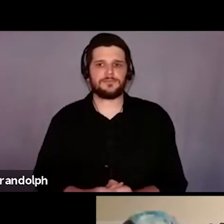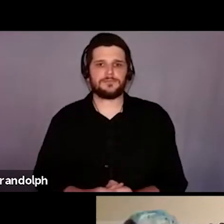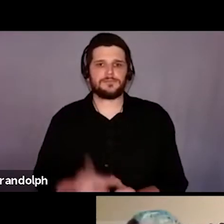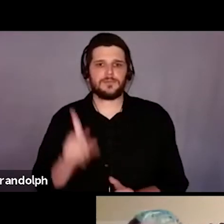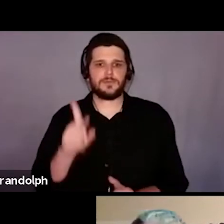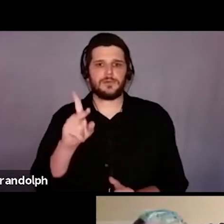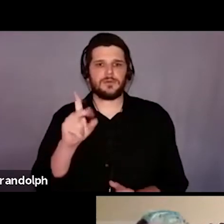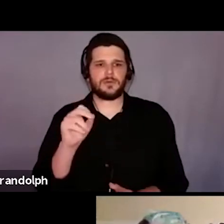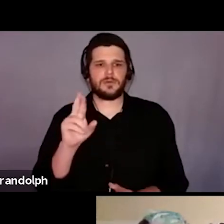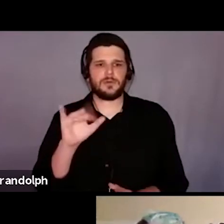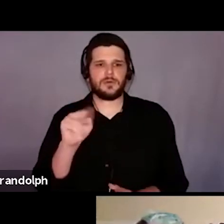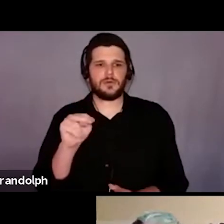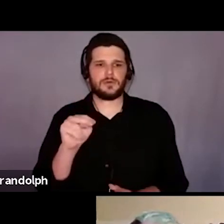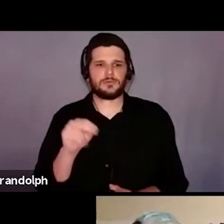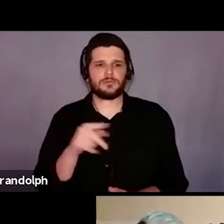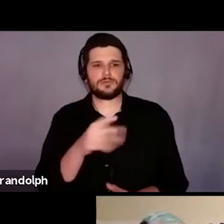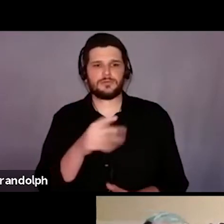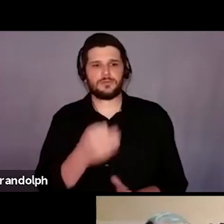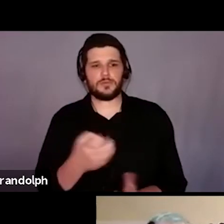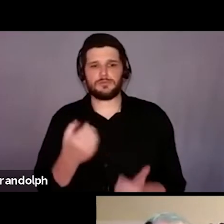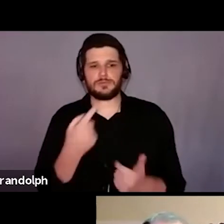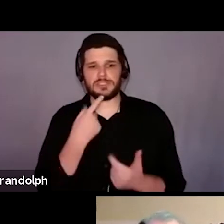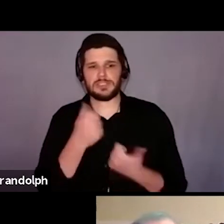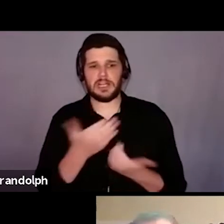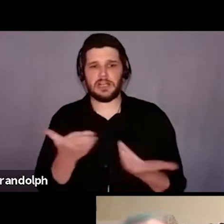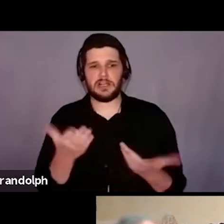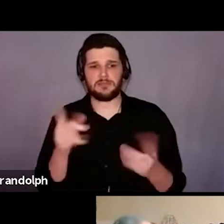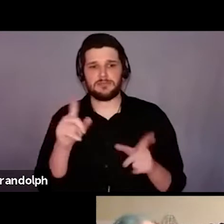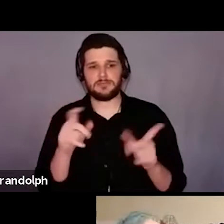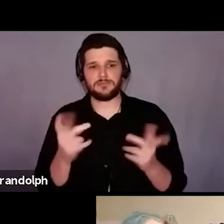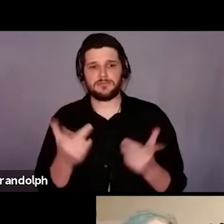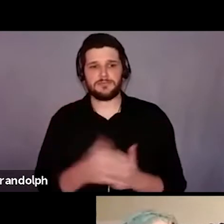Corin, do you wanna say anything to this?